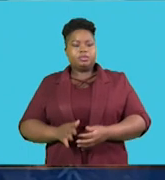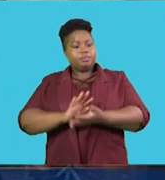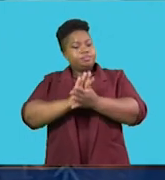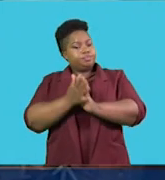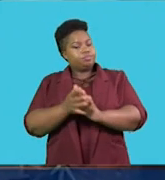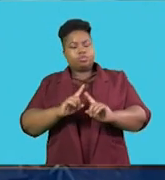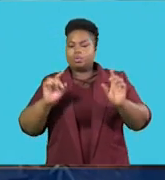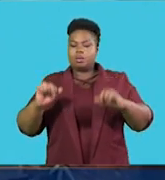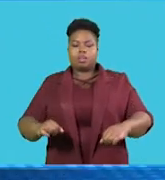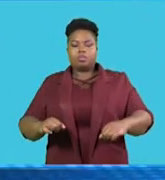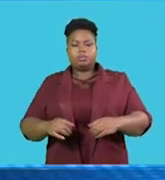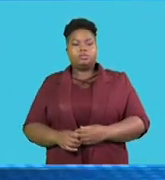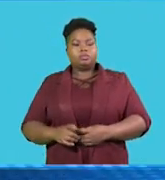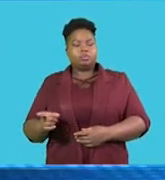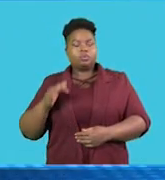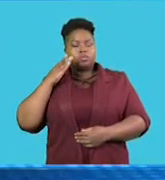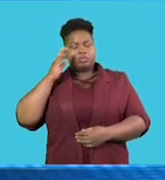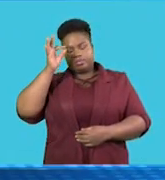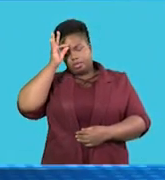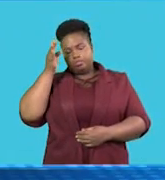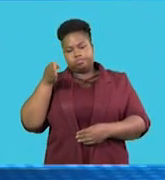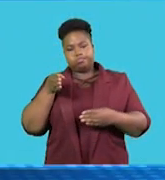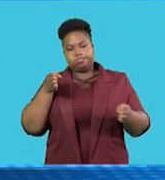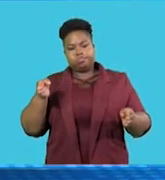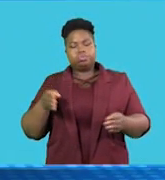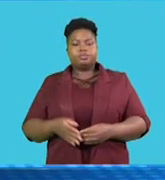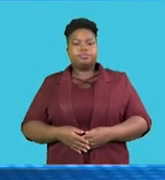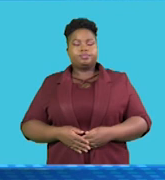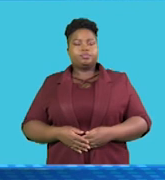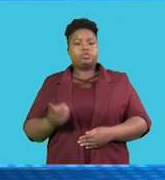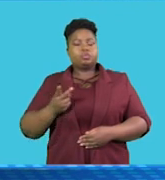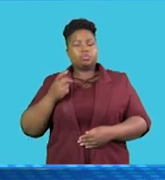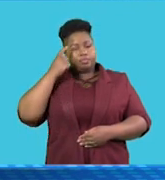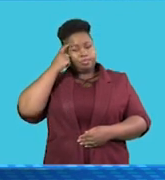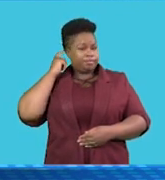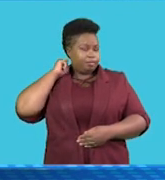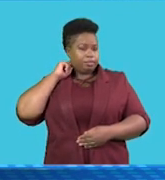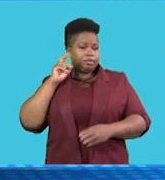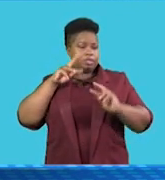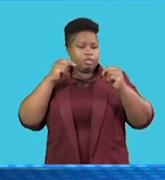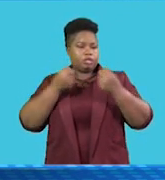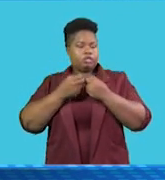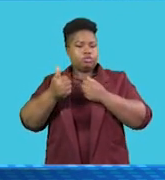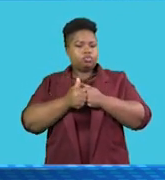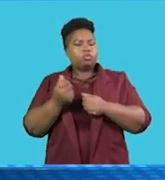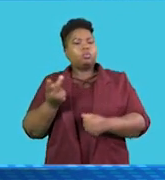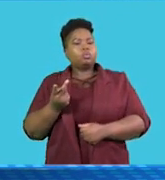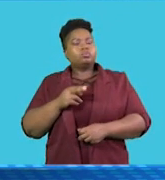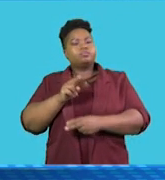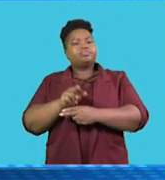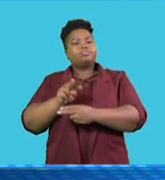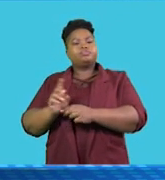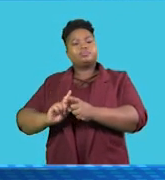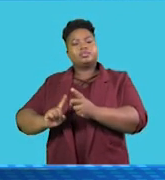be allowed and tolerated by law enforcement. It is worth noting that NetJoints is also policing build-up